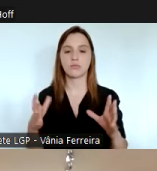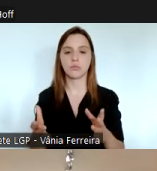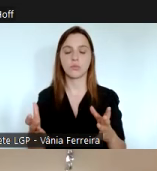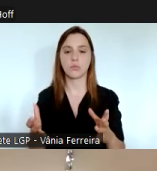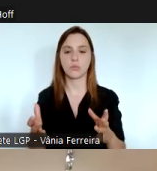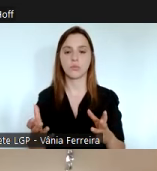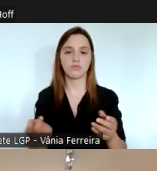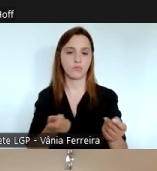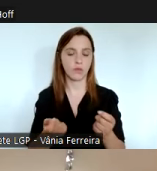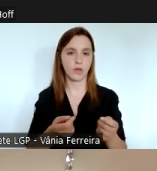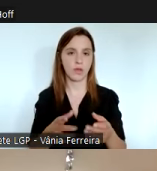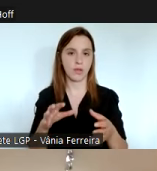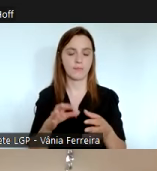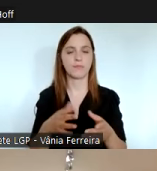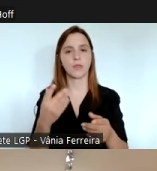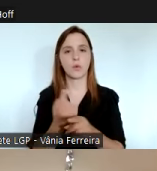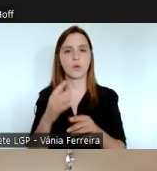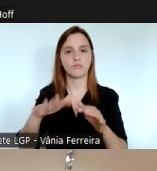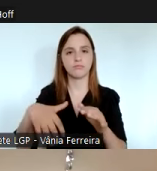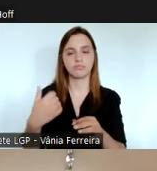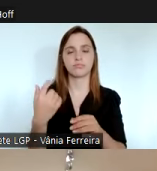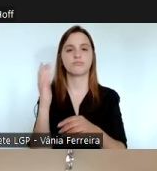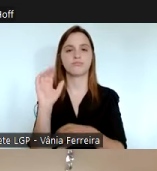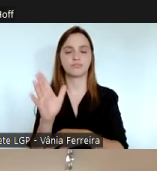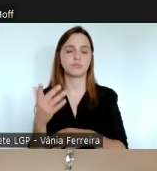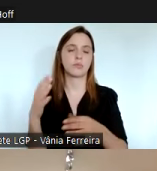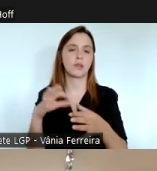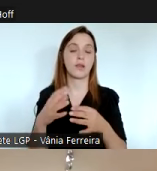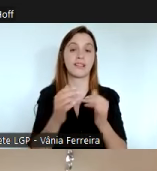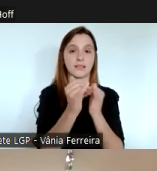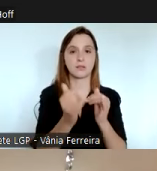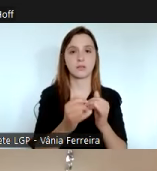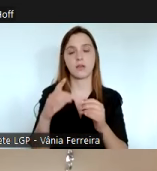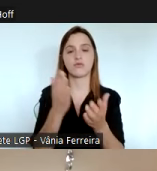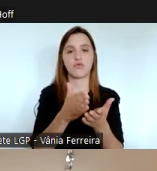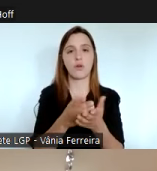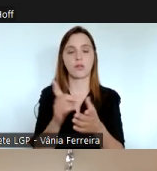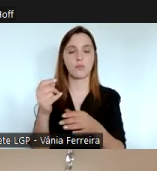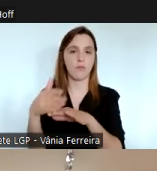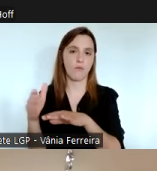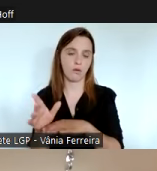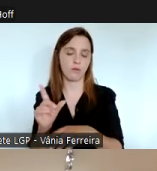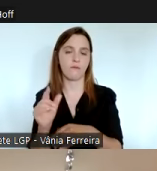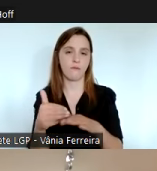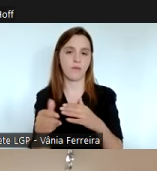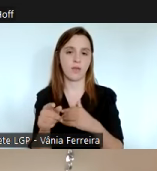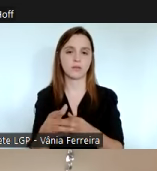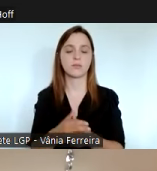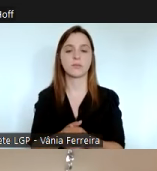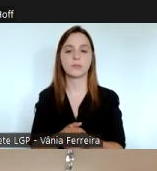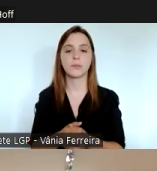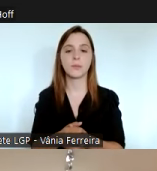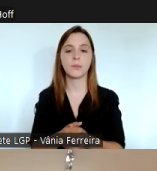and professional events such as seminars, student exchange programs, summer schools, and moot court competitions in order